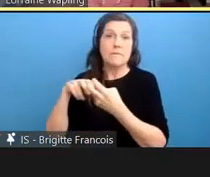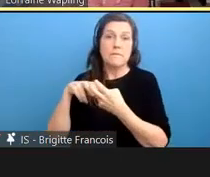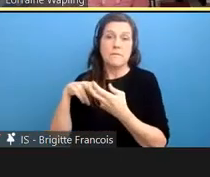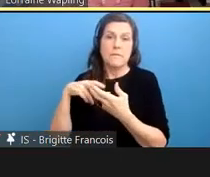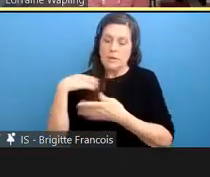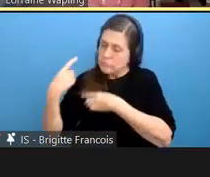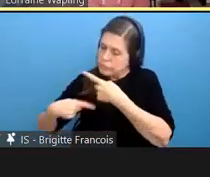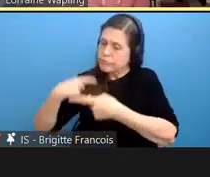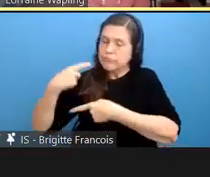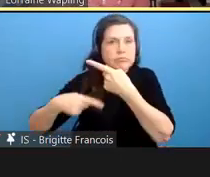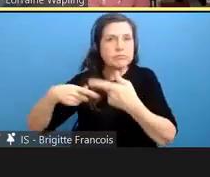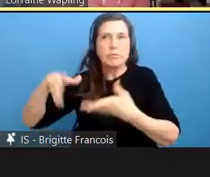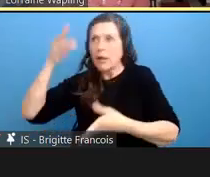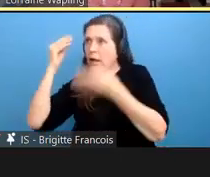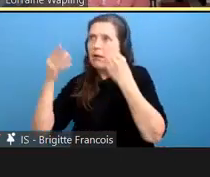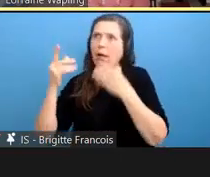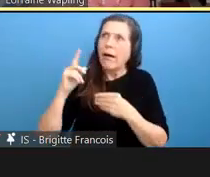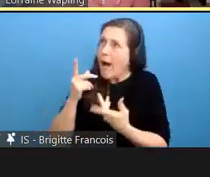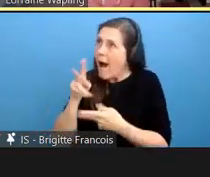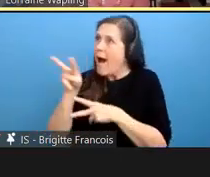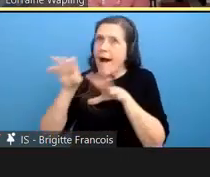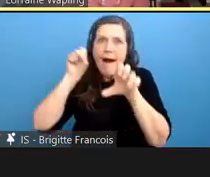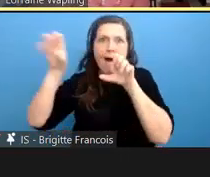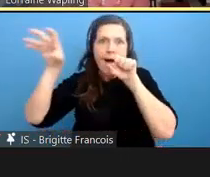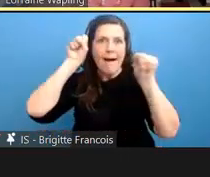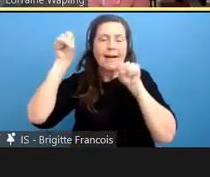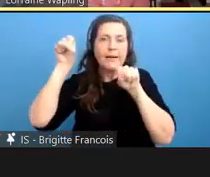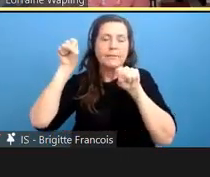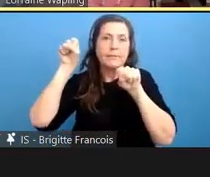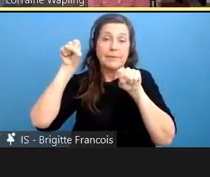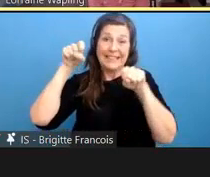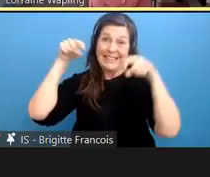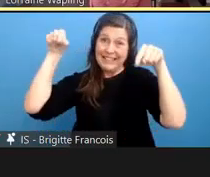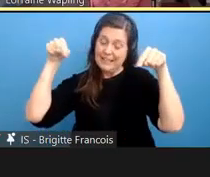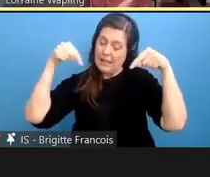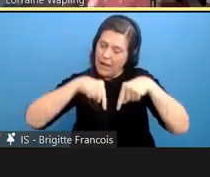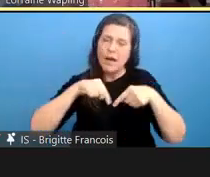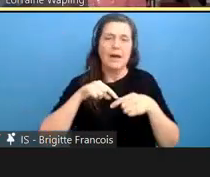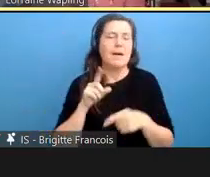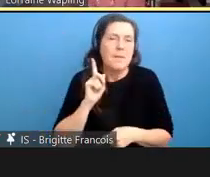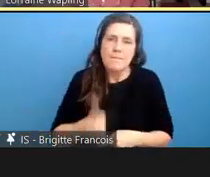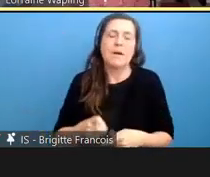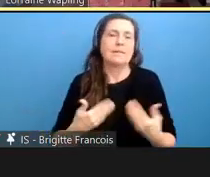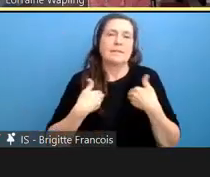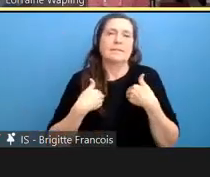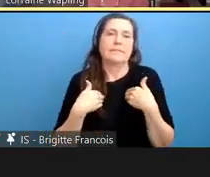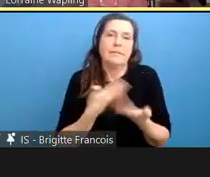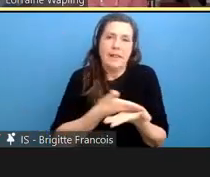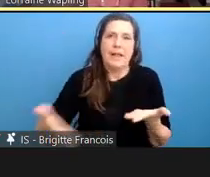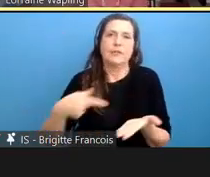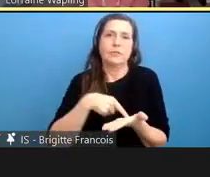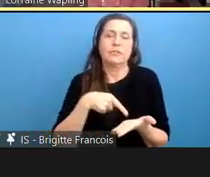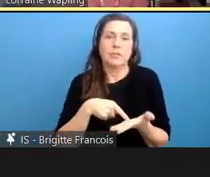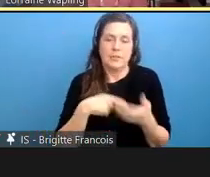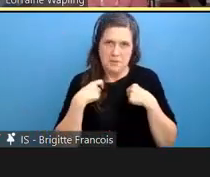learn. So there's a real need for language as we continue to learn and function in